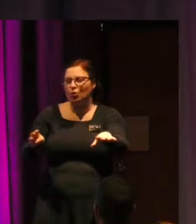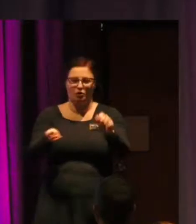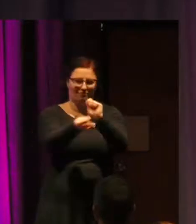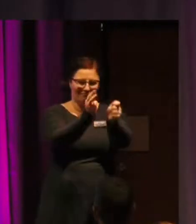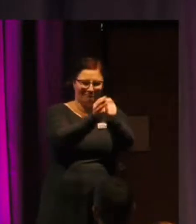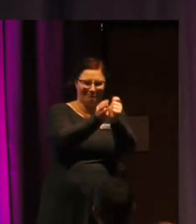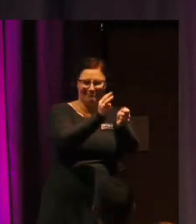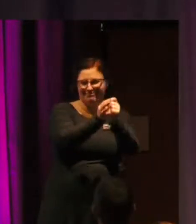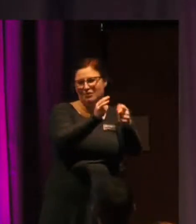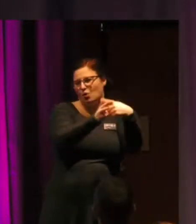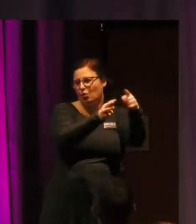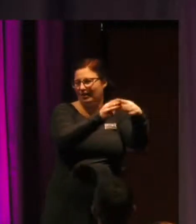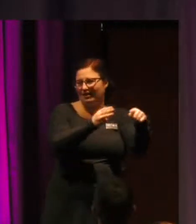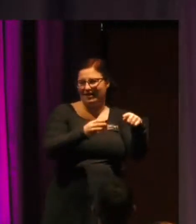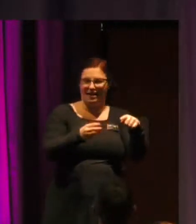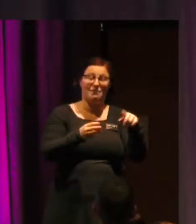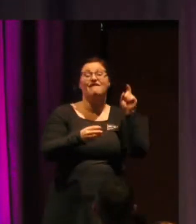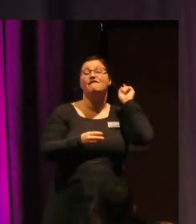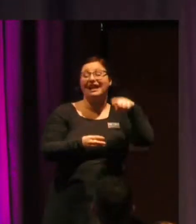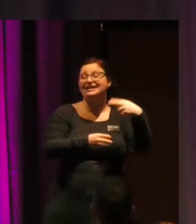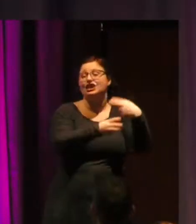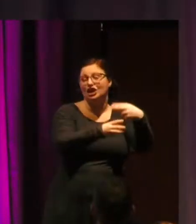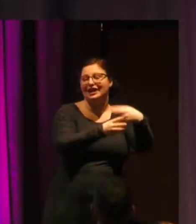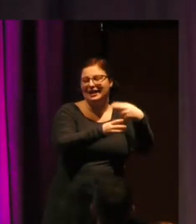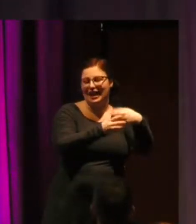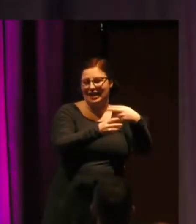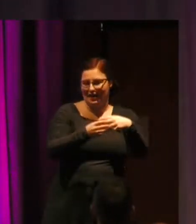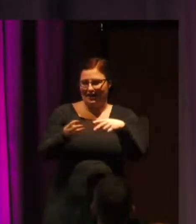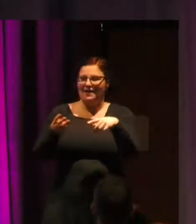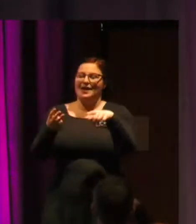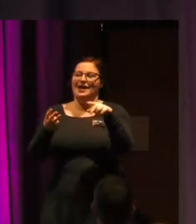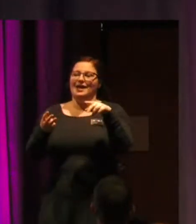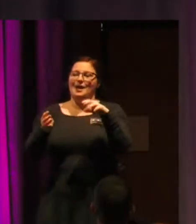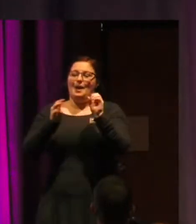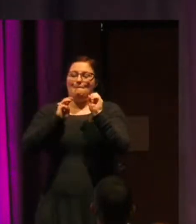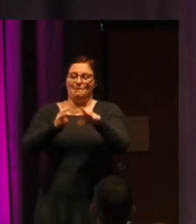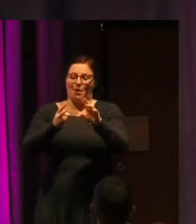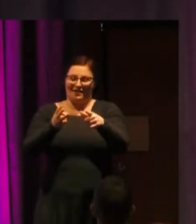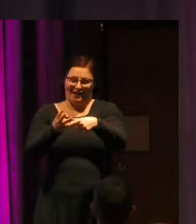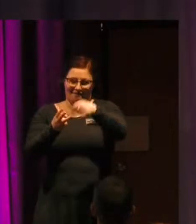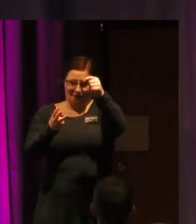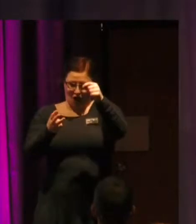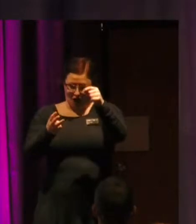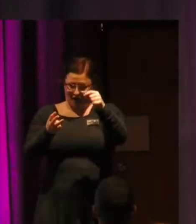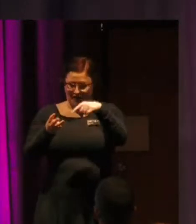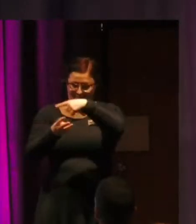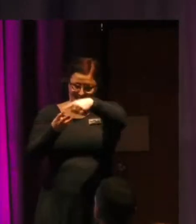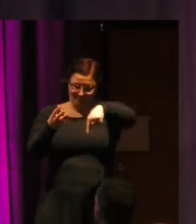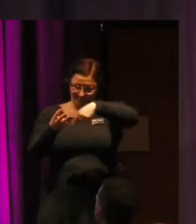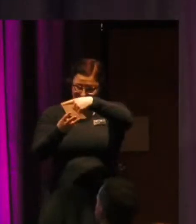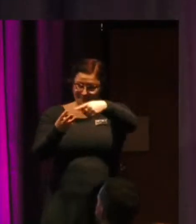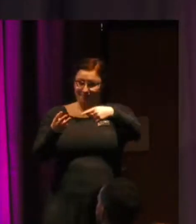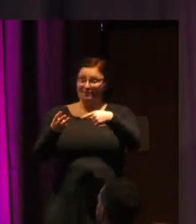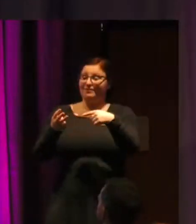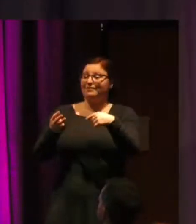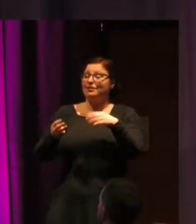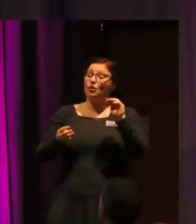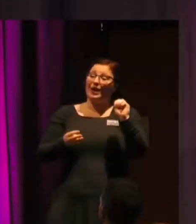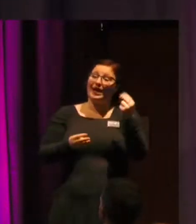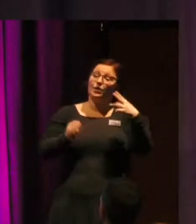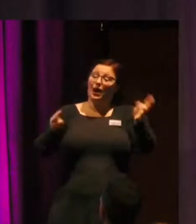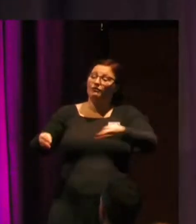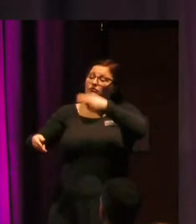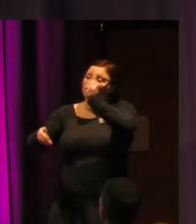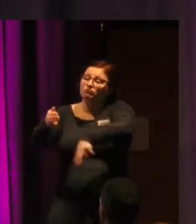of elections and fake news. So these are the 3 code of conducts that the European Union has signed with the IT companies.